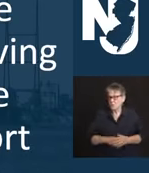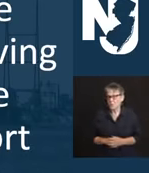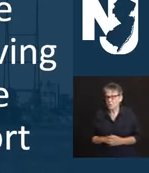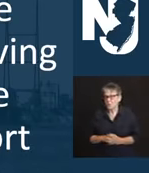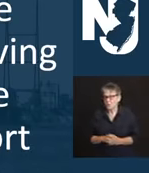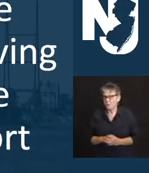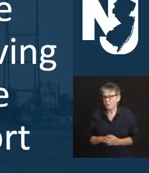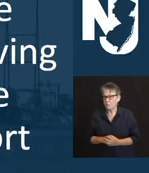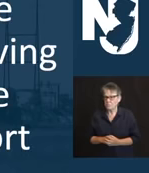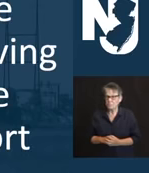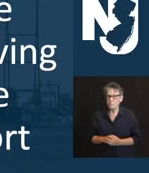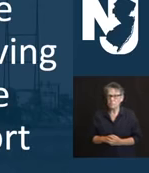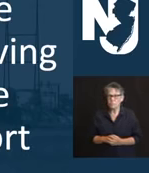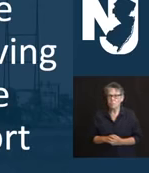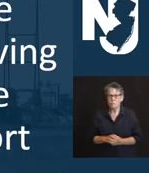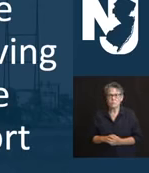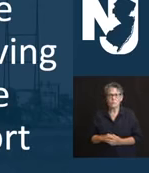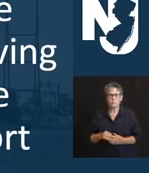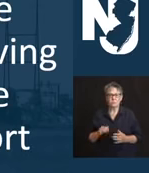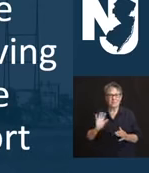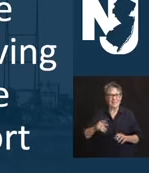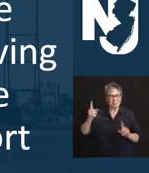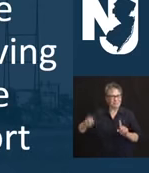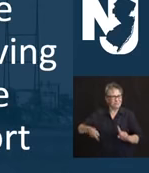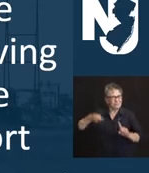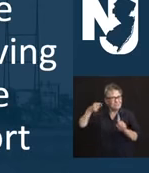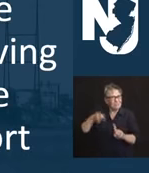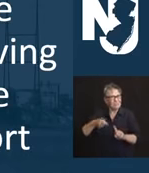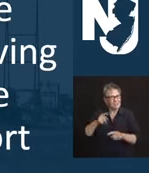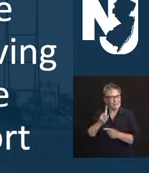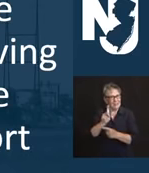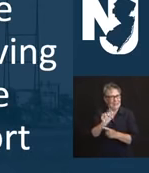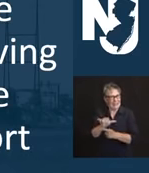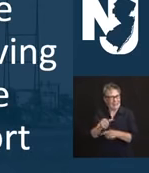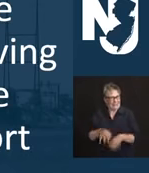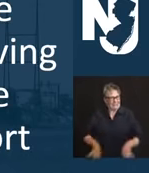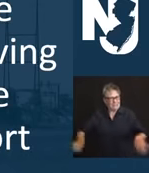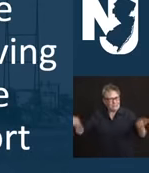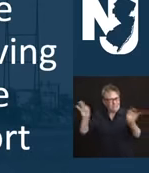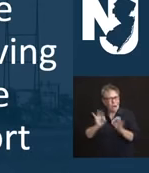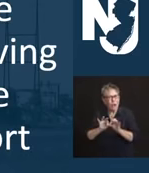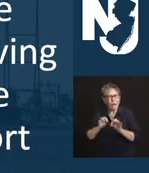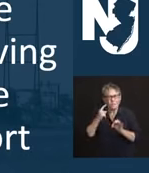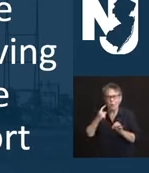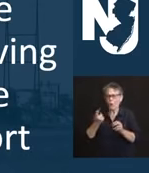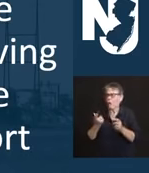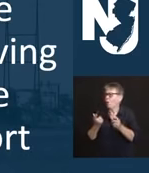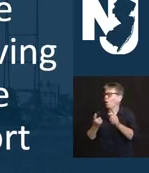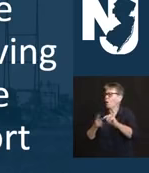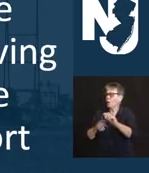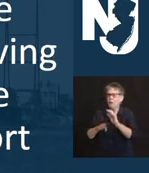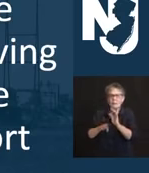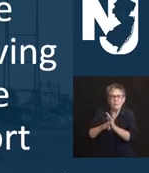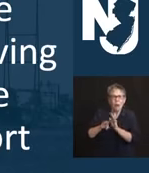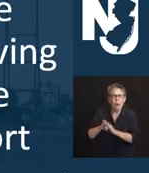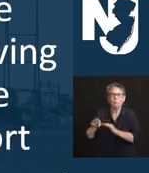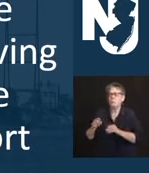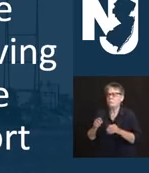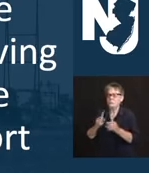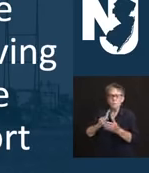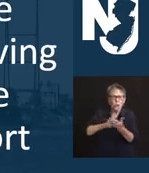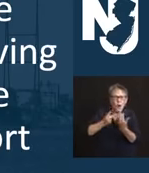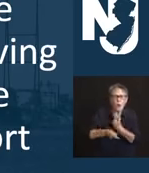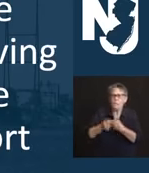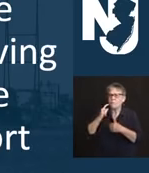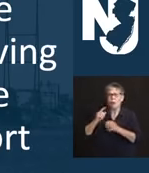we will not stop until we build the tunnels, build the resiliency, and build out the capacity that our state and that our region